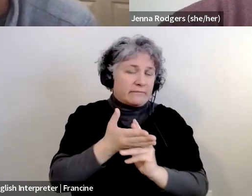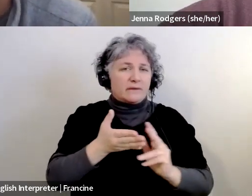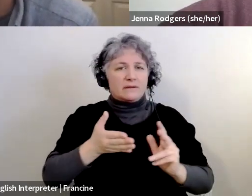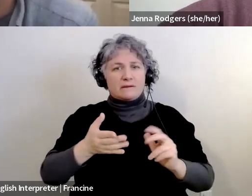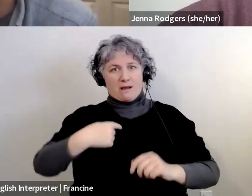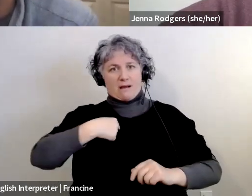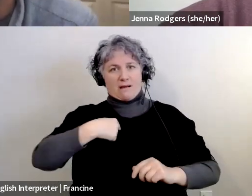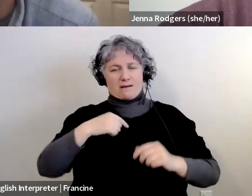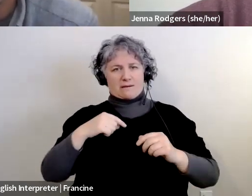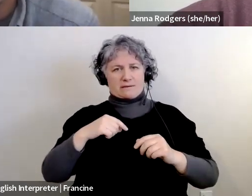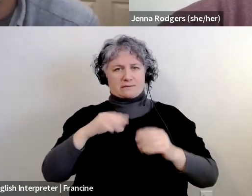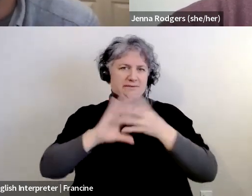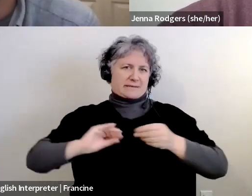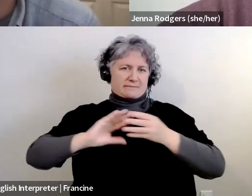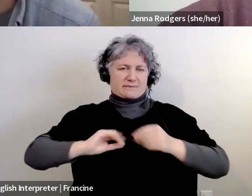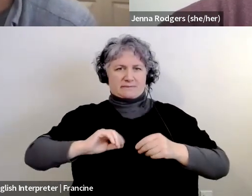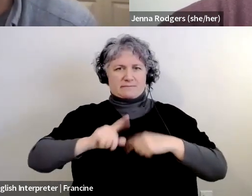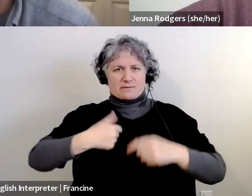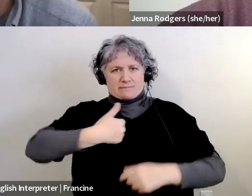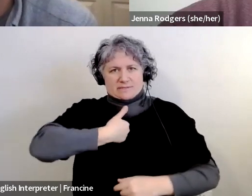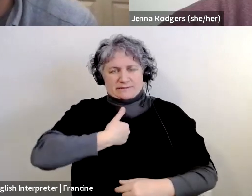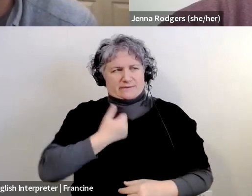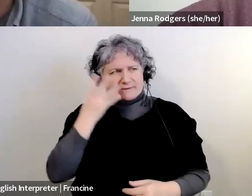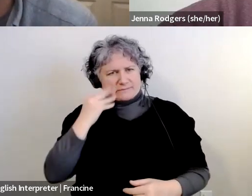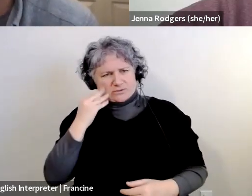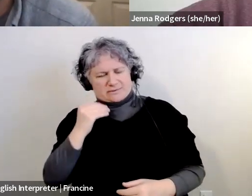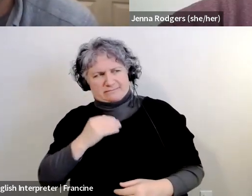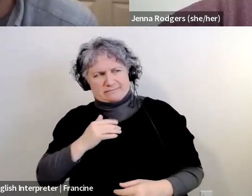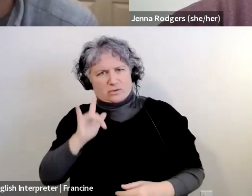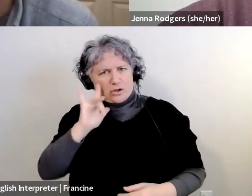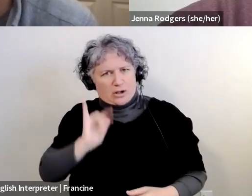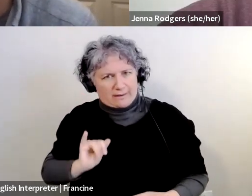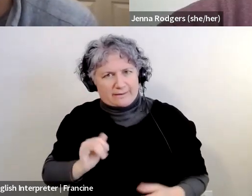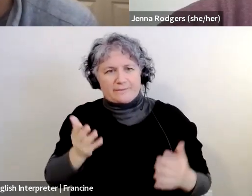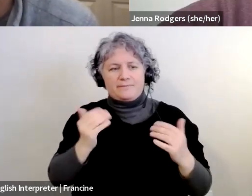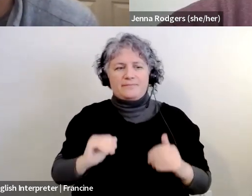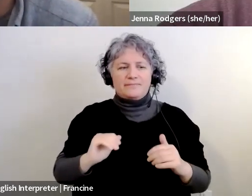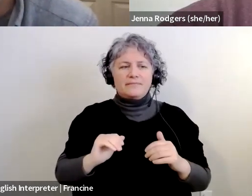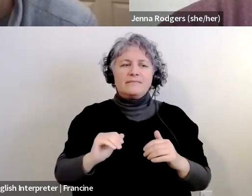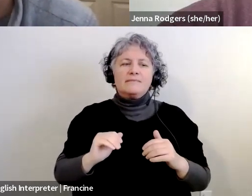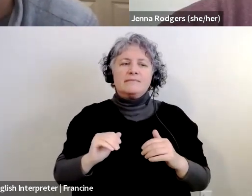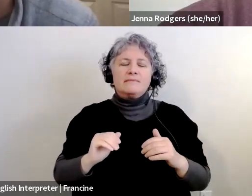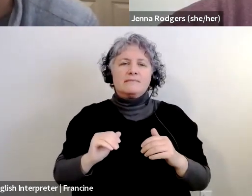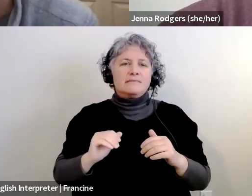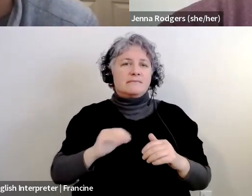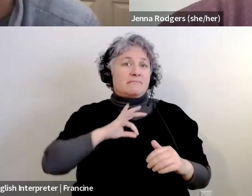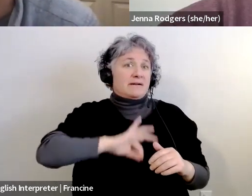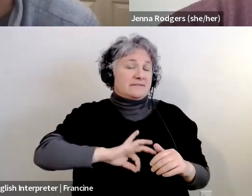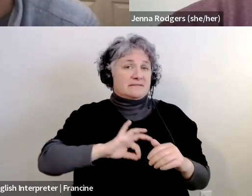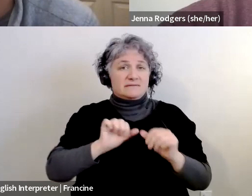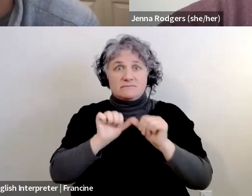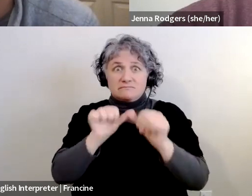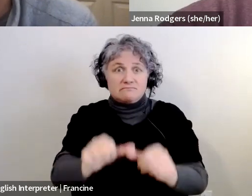might be experiencing. And highlighting benefits about the relationship moving forward, or consequences being